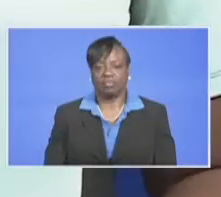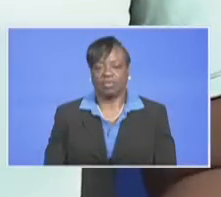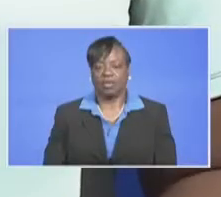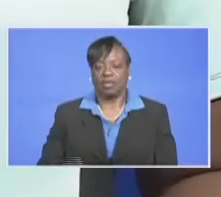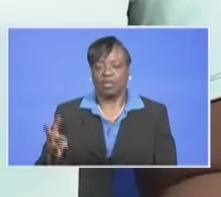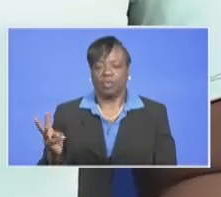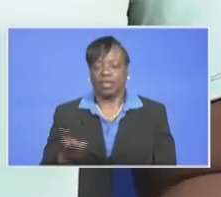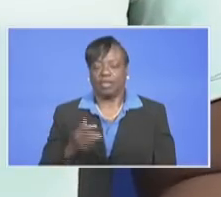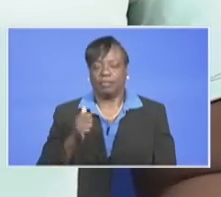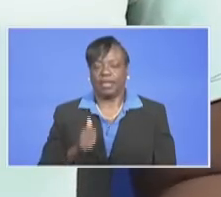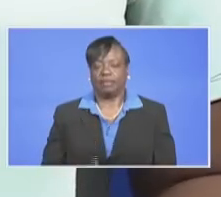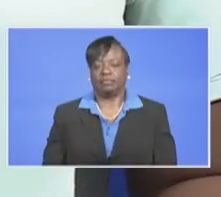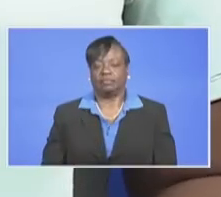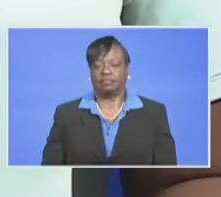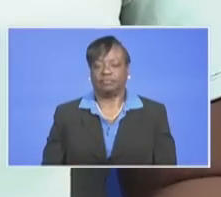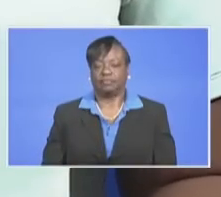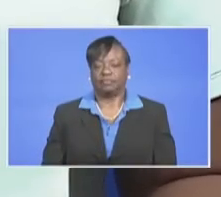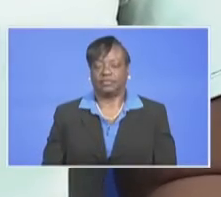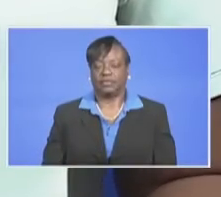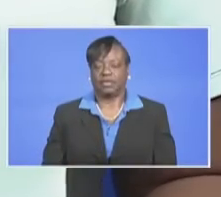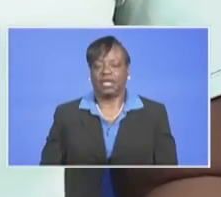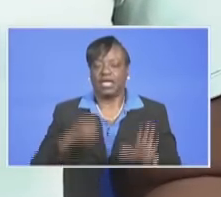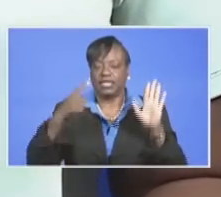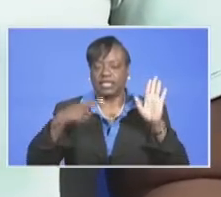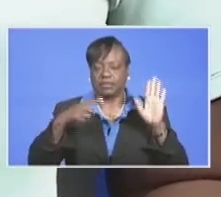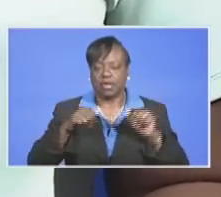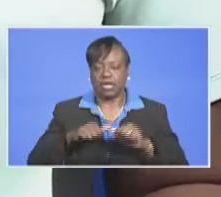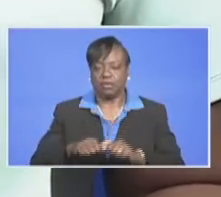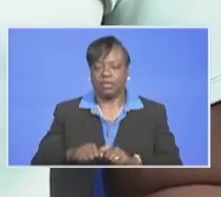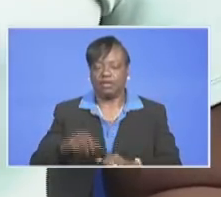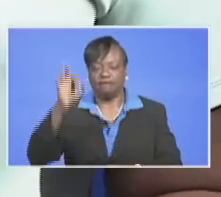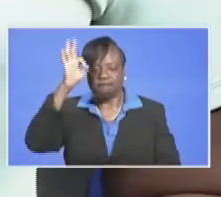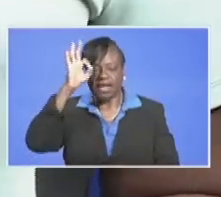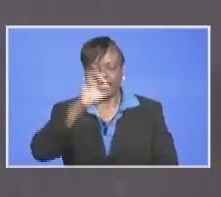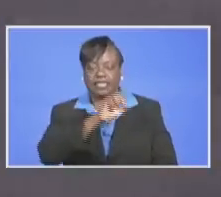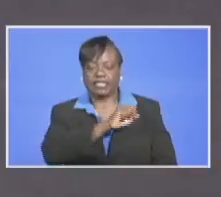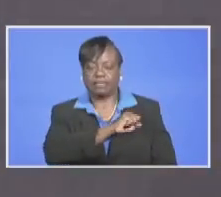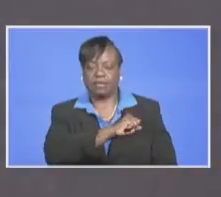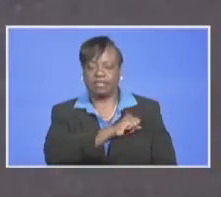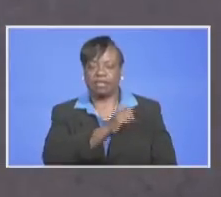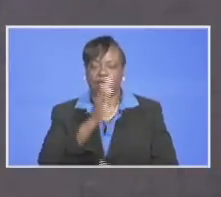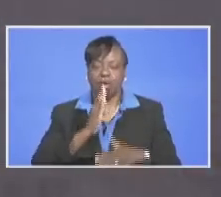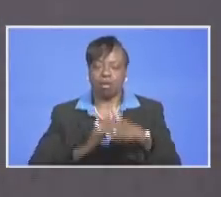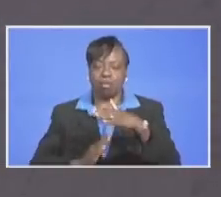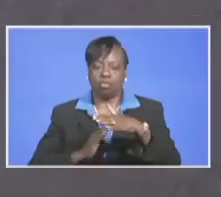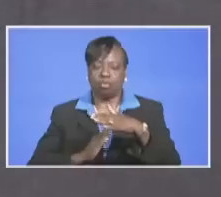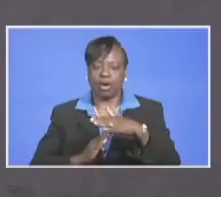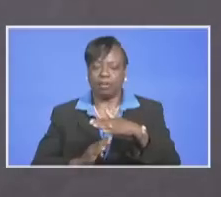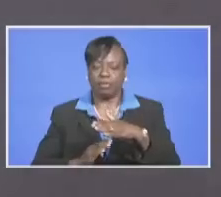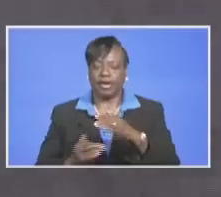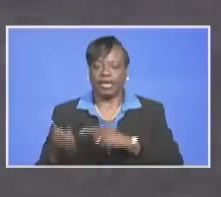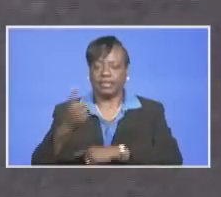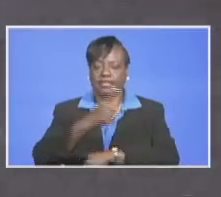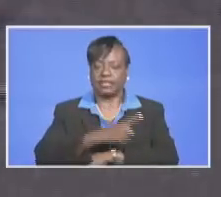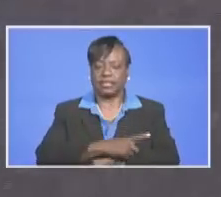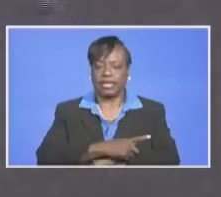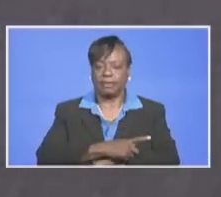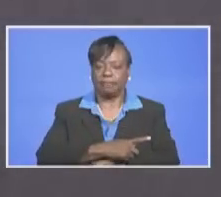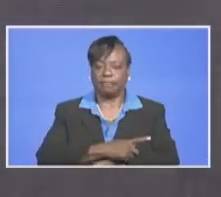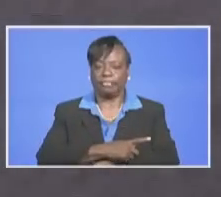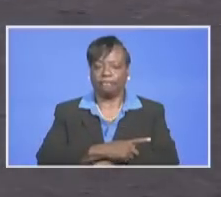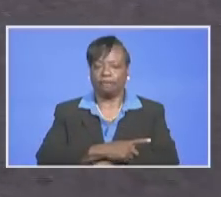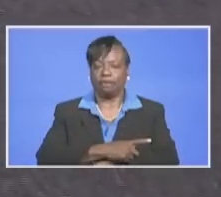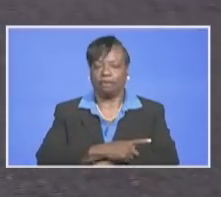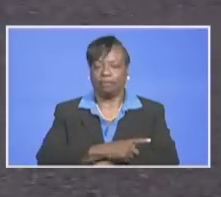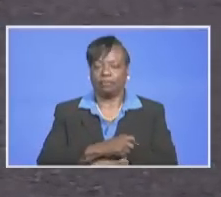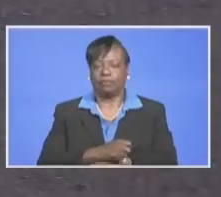Welcome back. And now to news from the courts. Testimony continued in the Frank Smith bribery and extortion trial today. A public hospitals authority officer was back on the